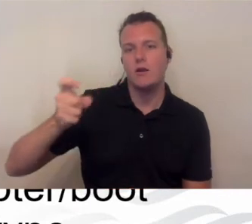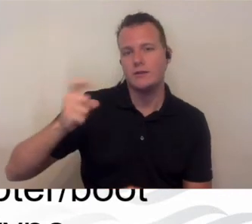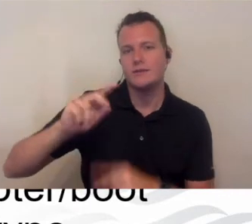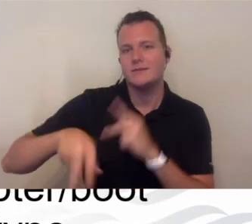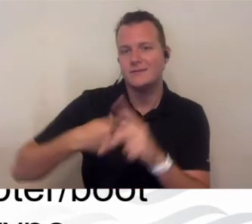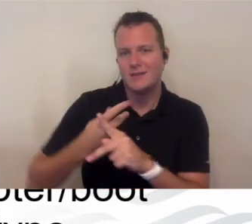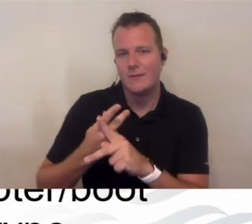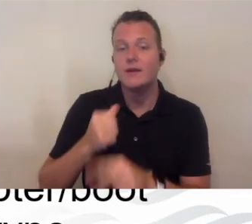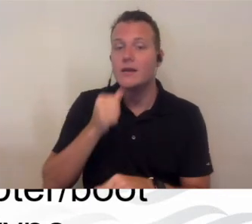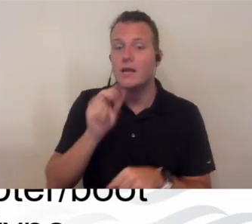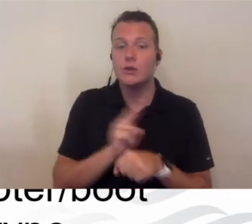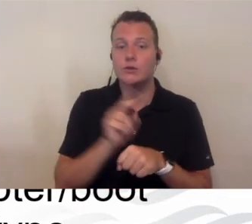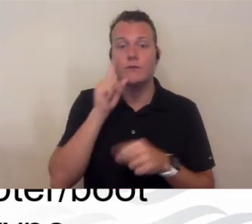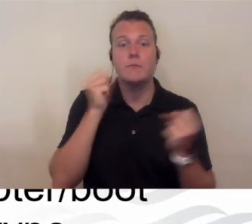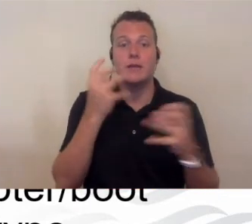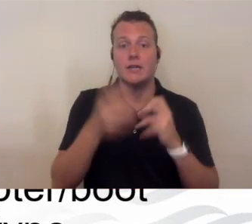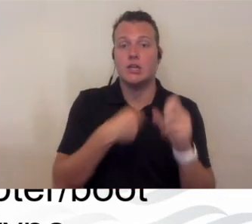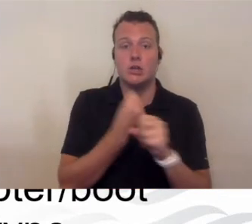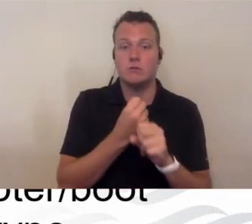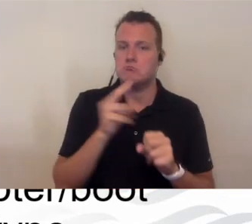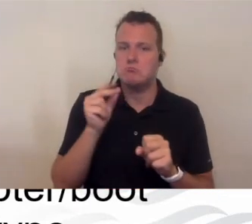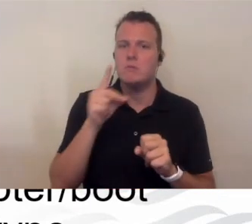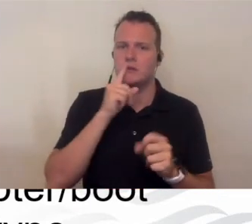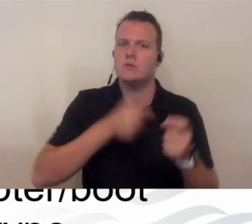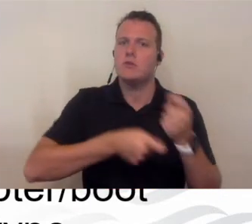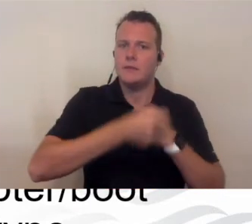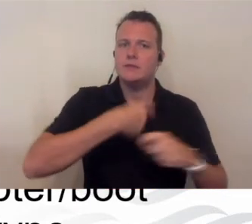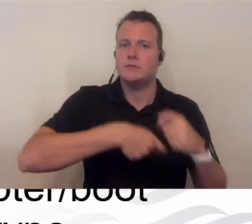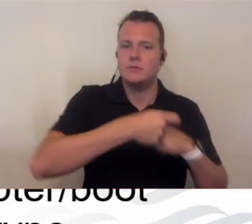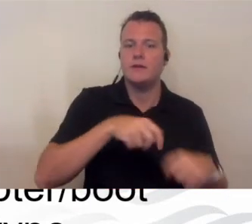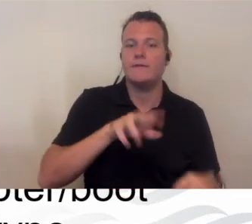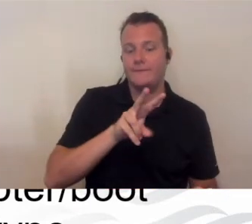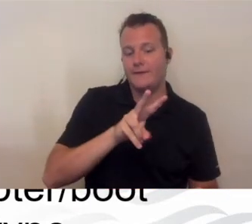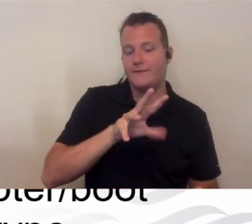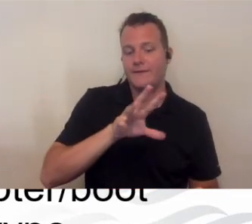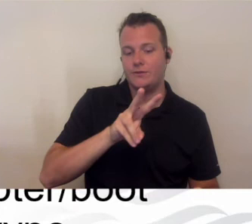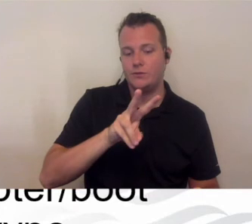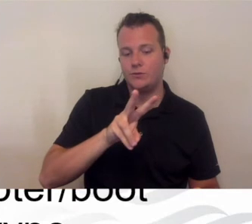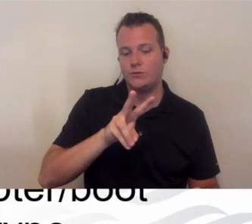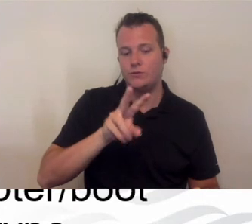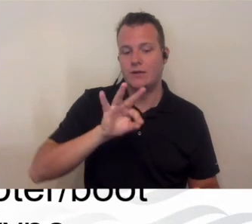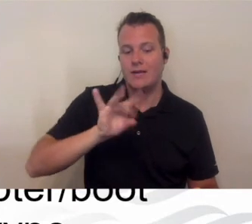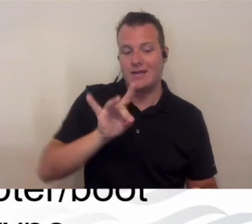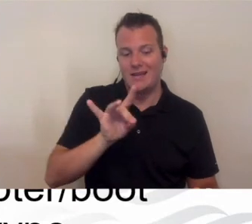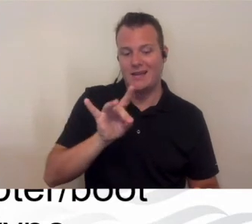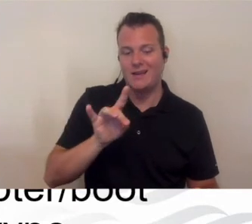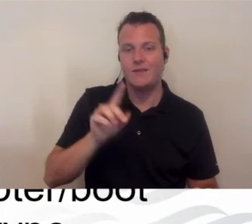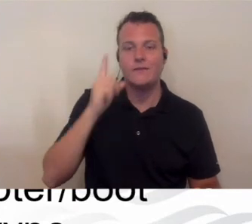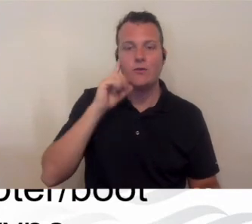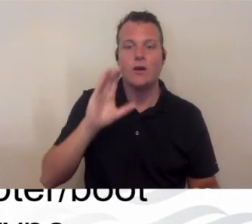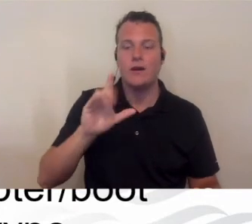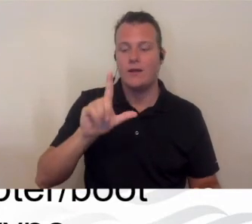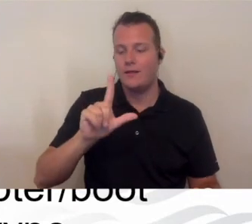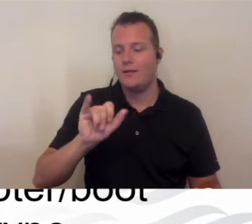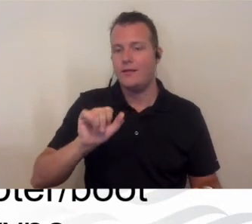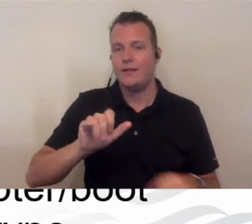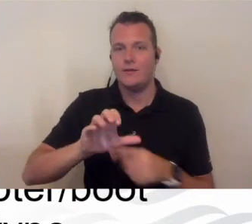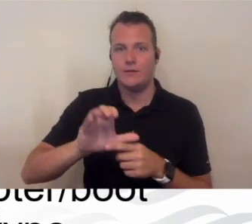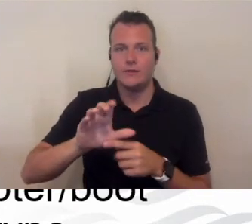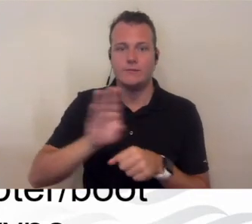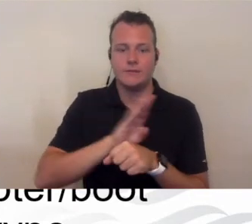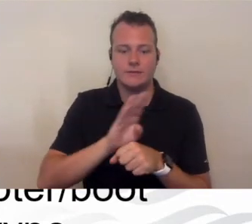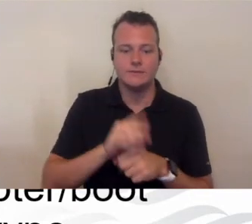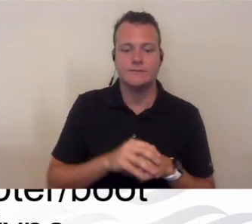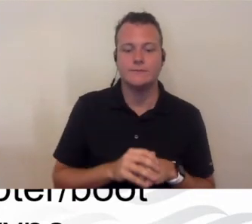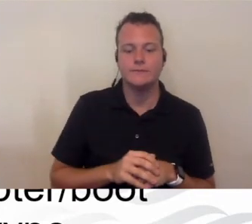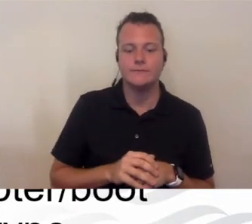device. It's not one that's used for years and years, it's replaced. So B5298 is a great code for a